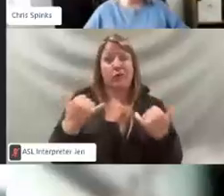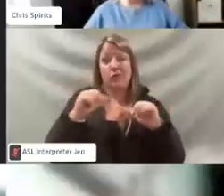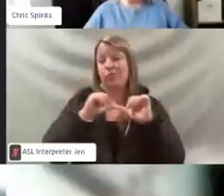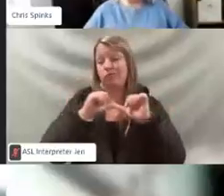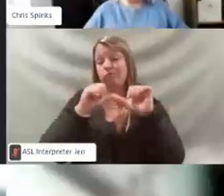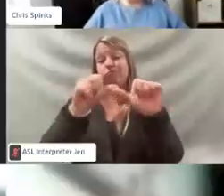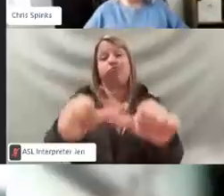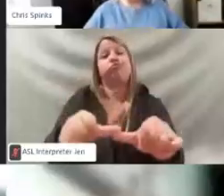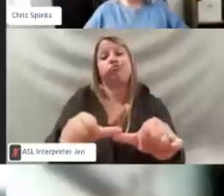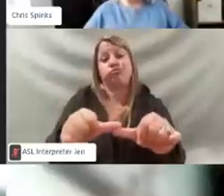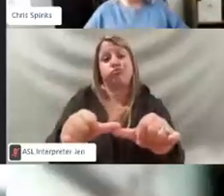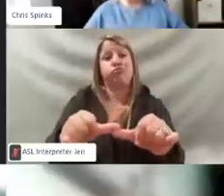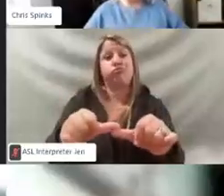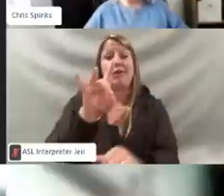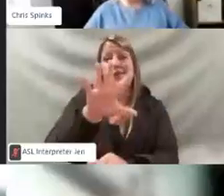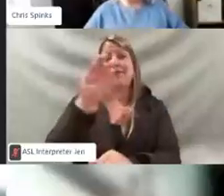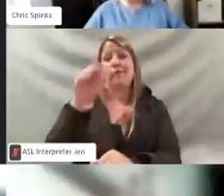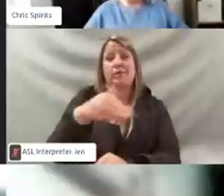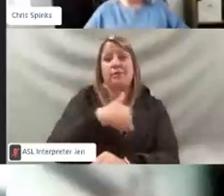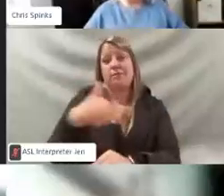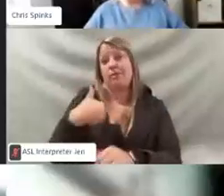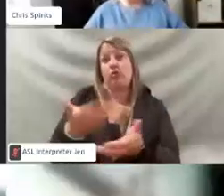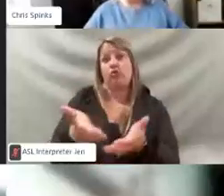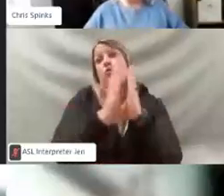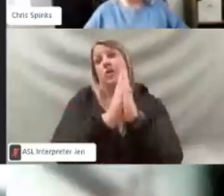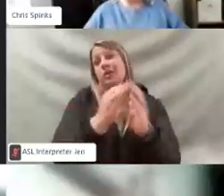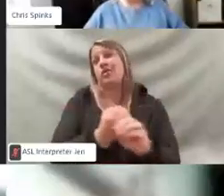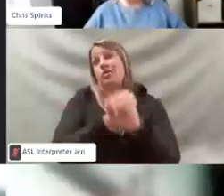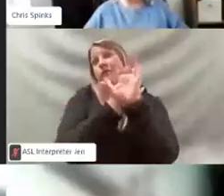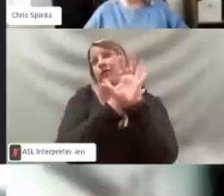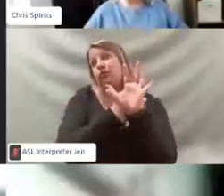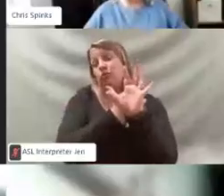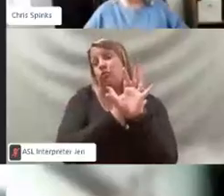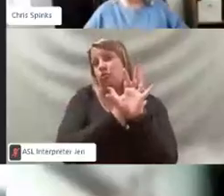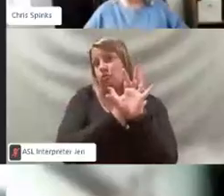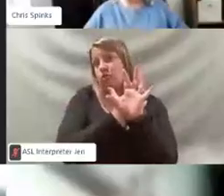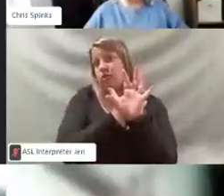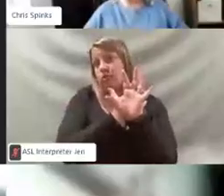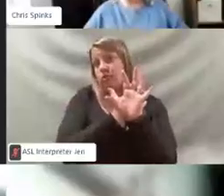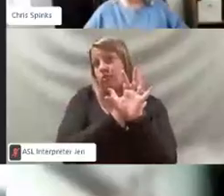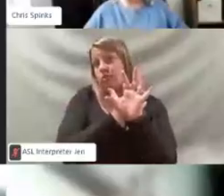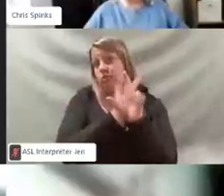continues to be about 85% of the members are requesting to meet in this format.